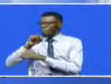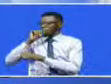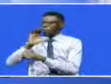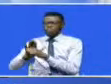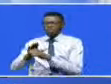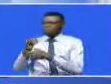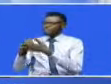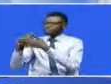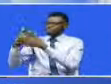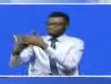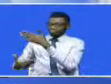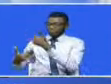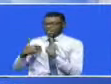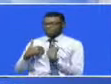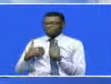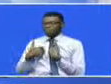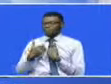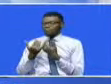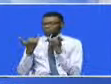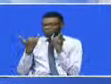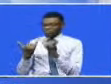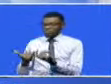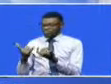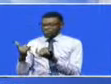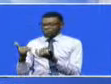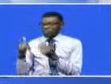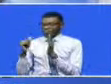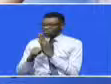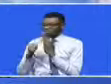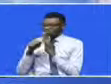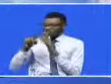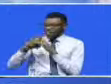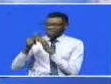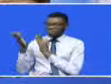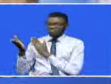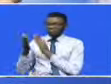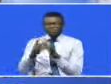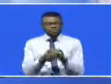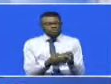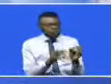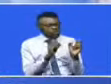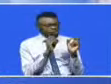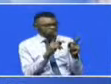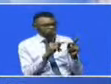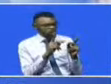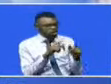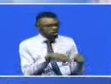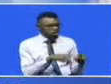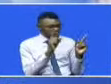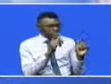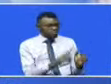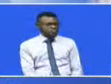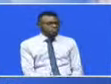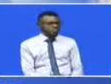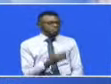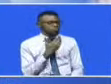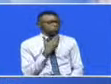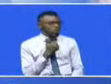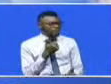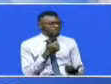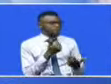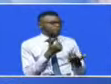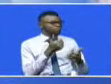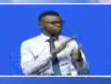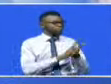resources. Now, that is where it started going sour. Okay. You have ambitions of being president in